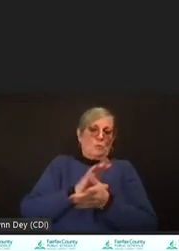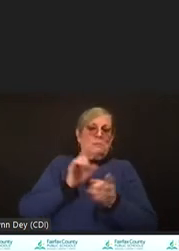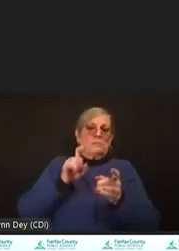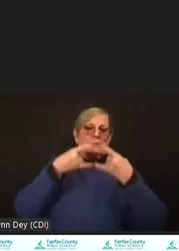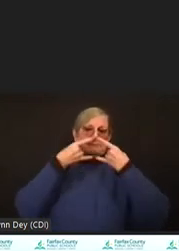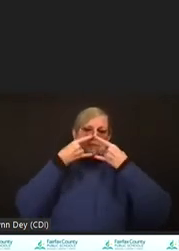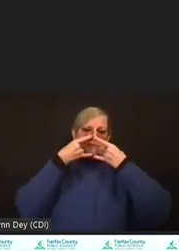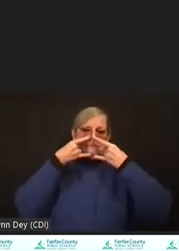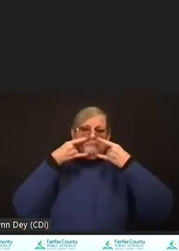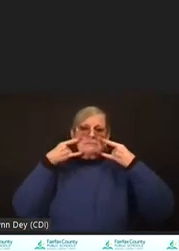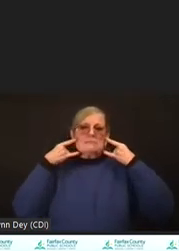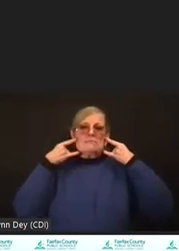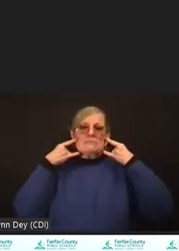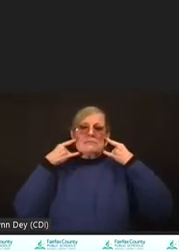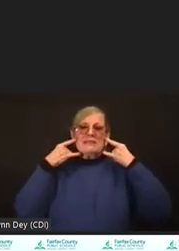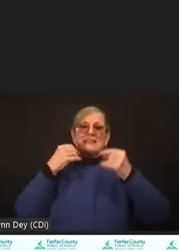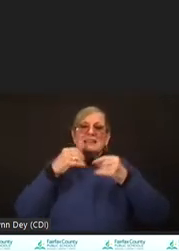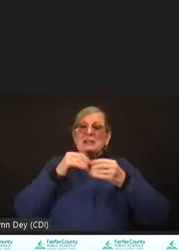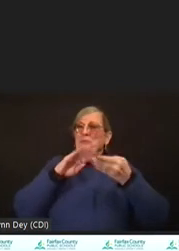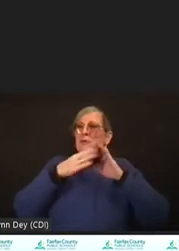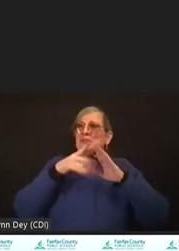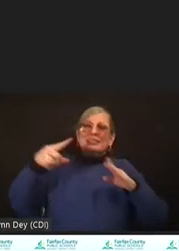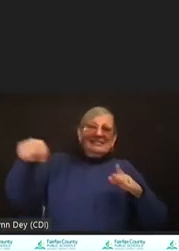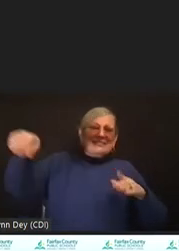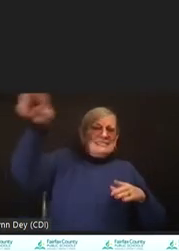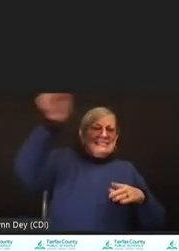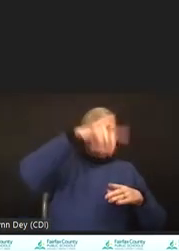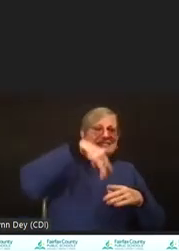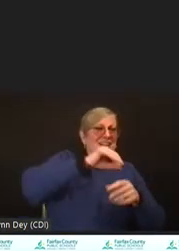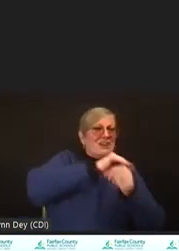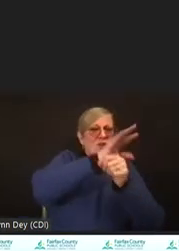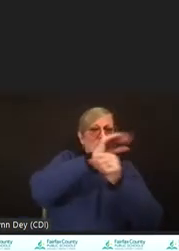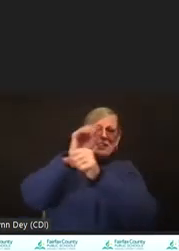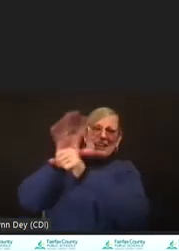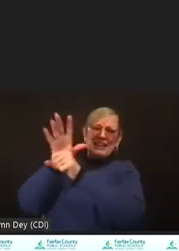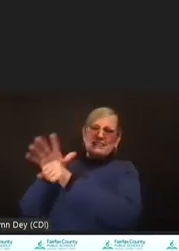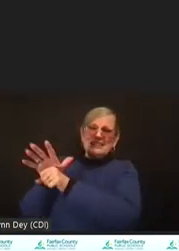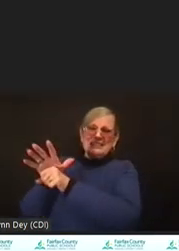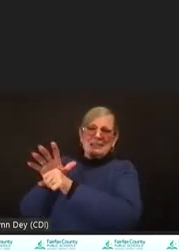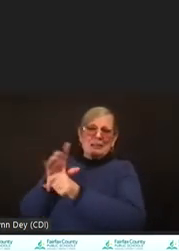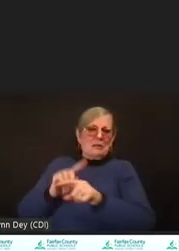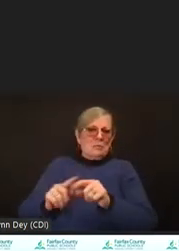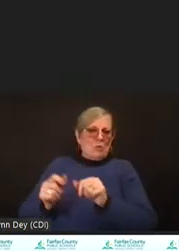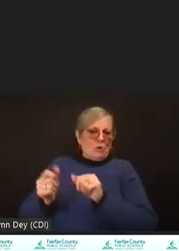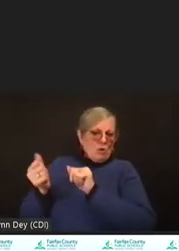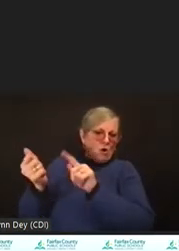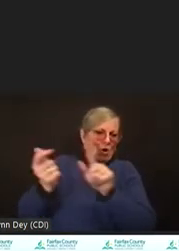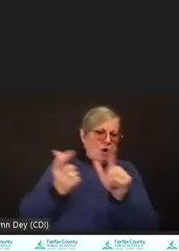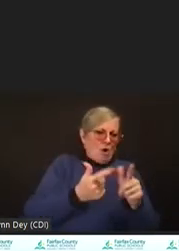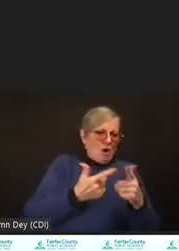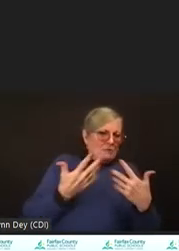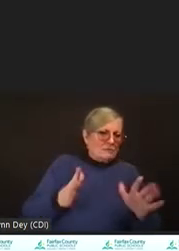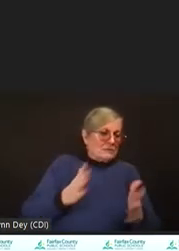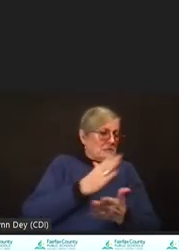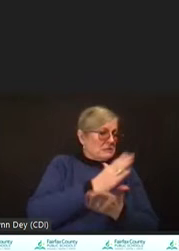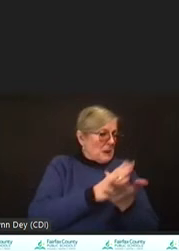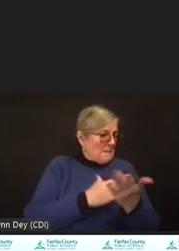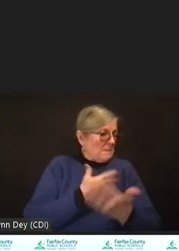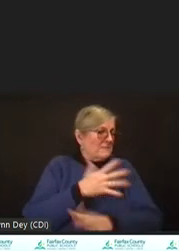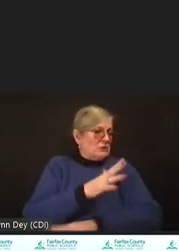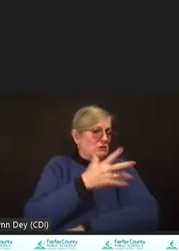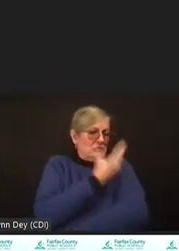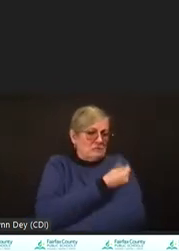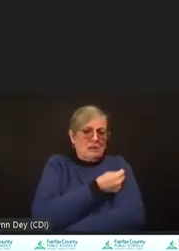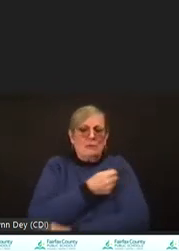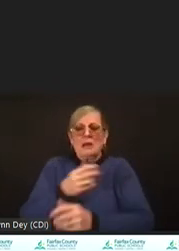that, again, that includes both those persons who are fully vaccinated and those who are not, in public indoor settings. And again, that's a